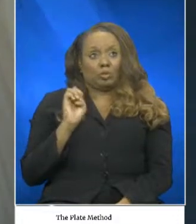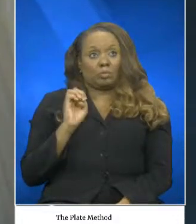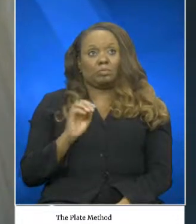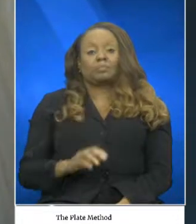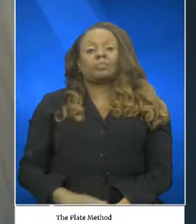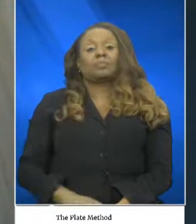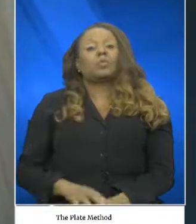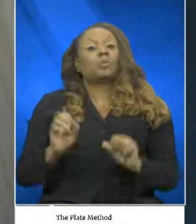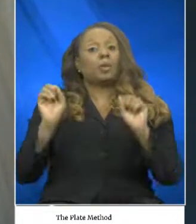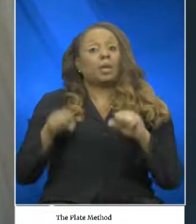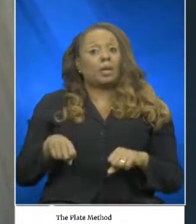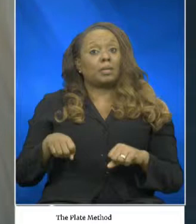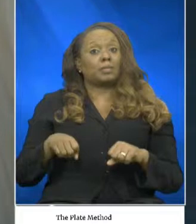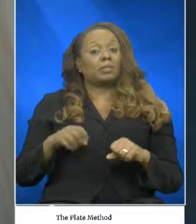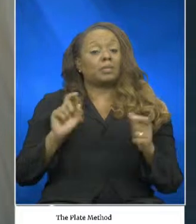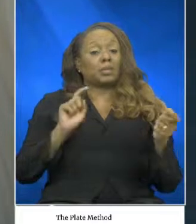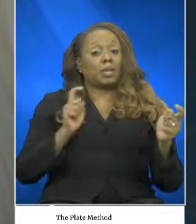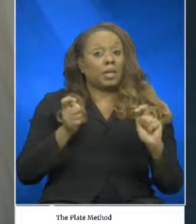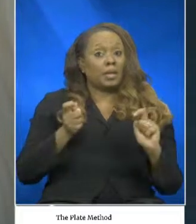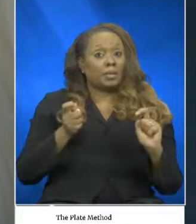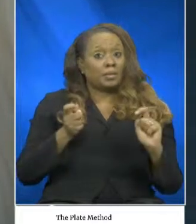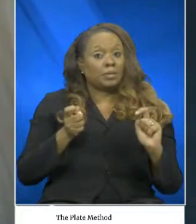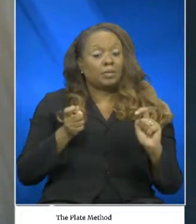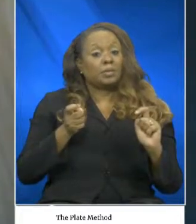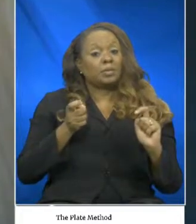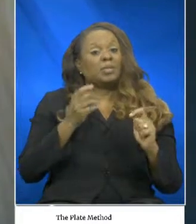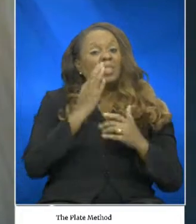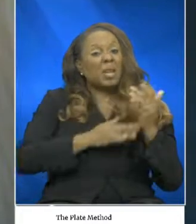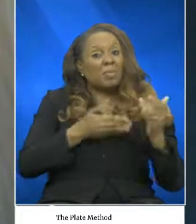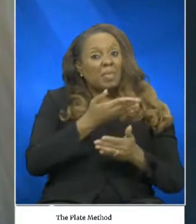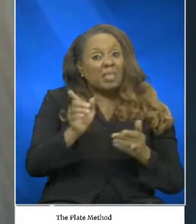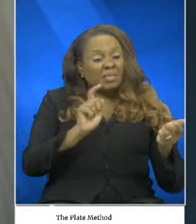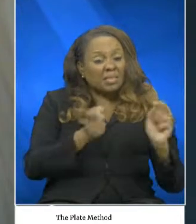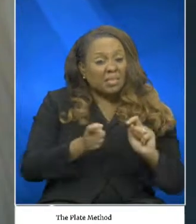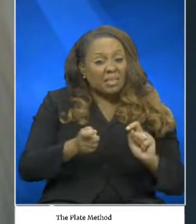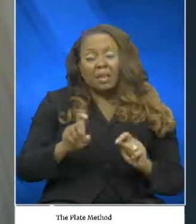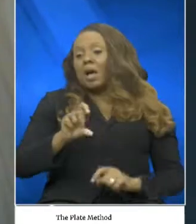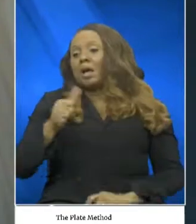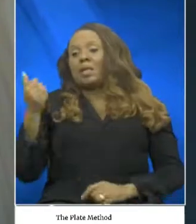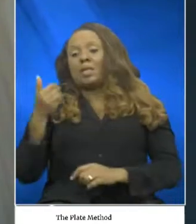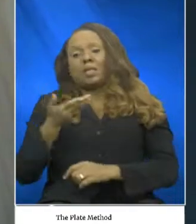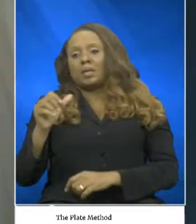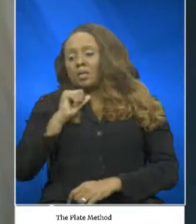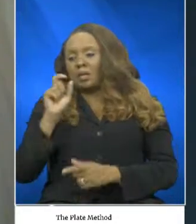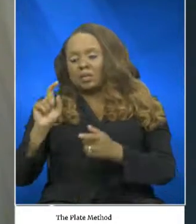and factors we can't alter. We